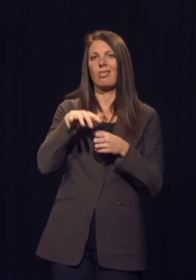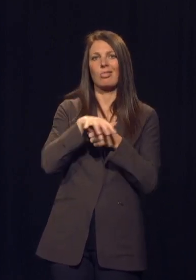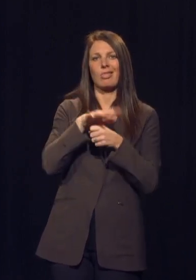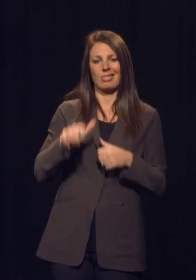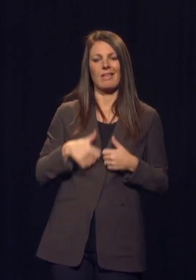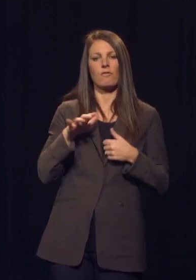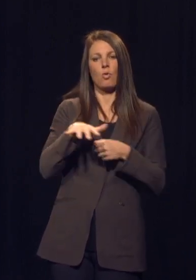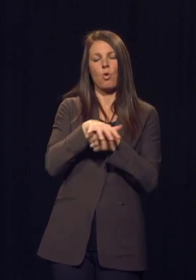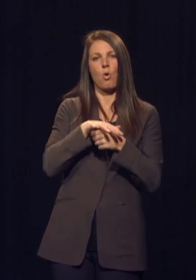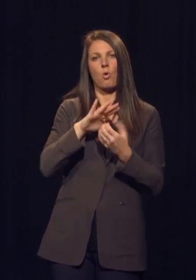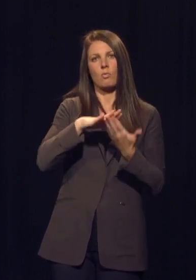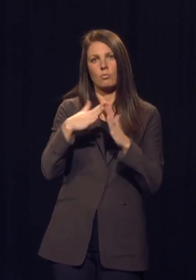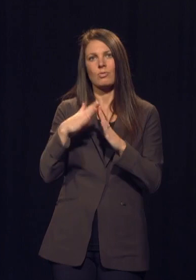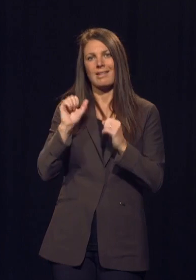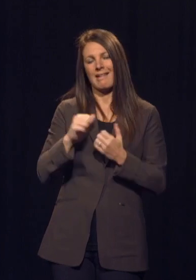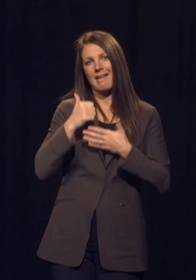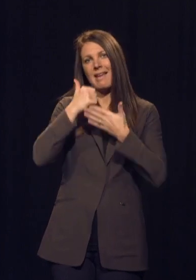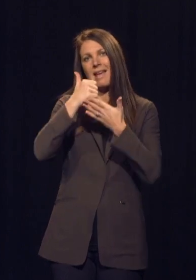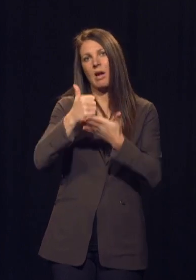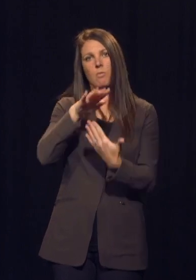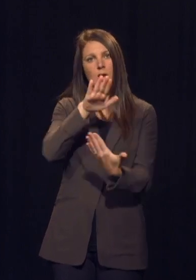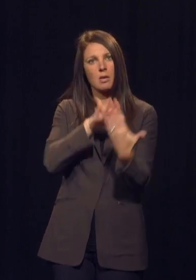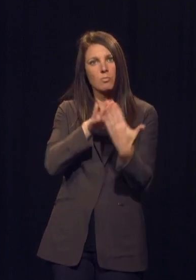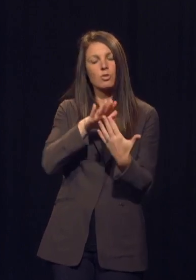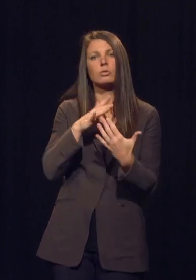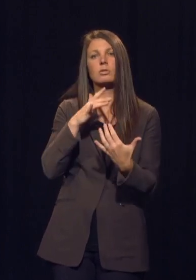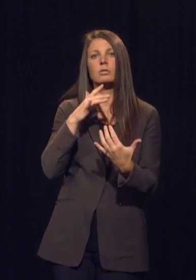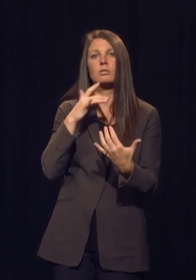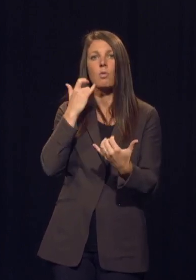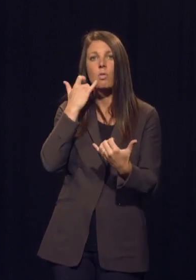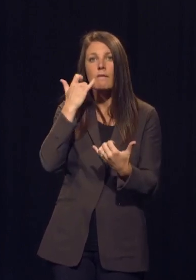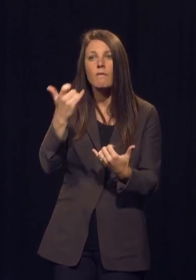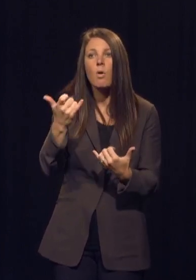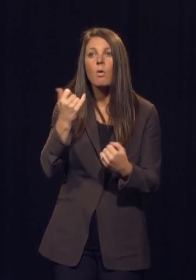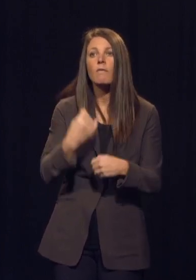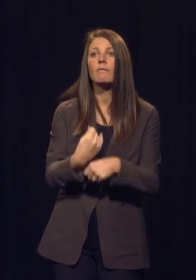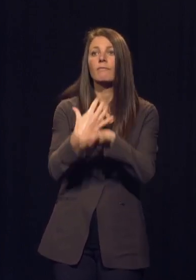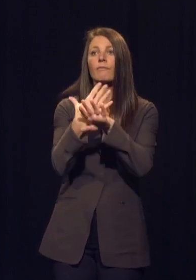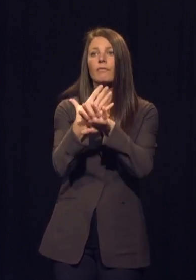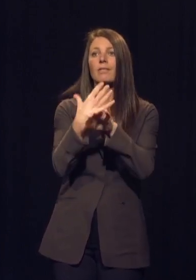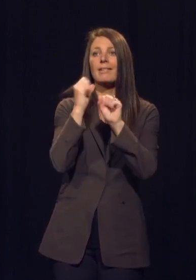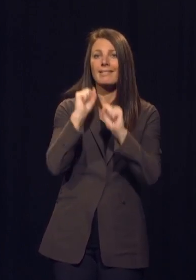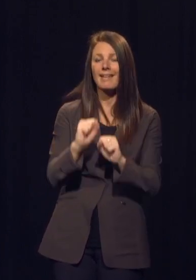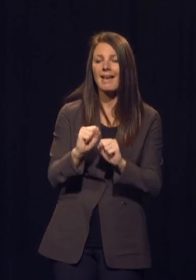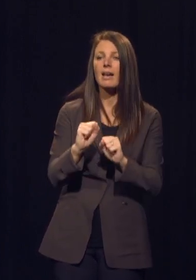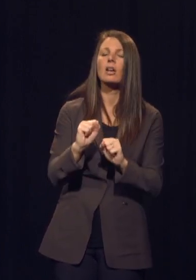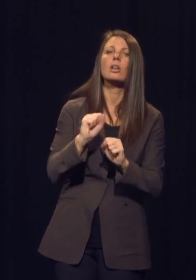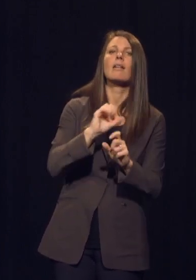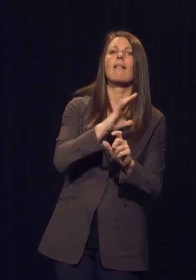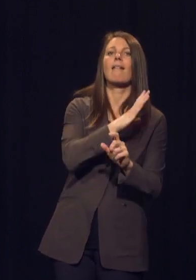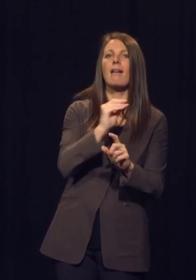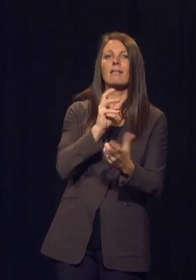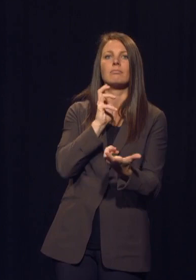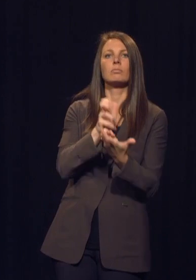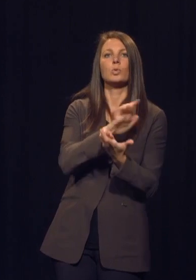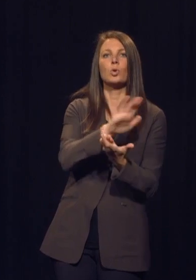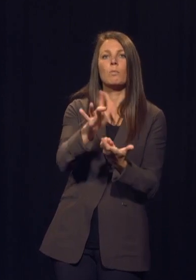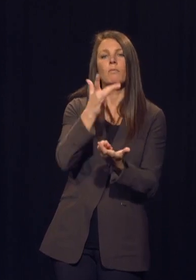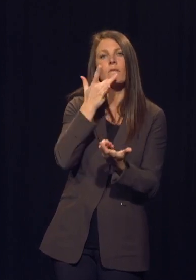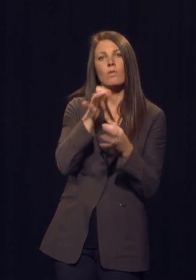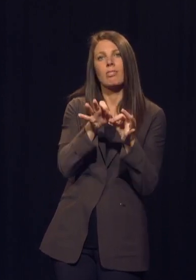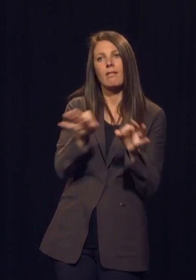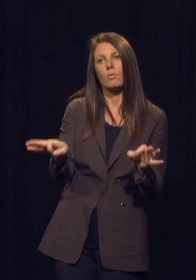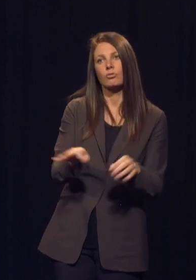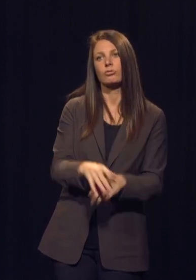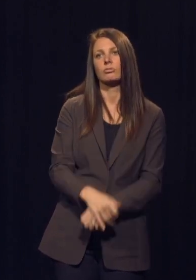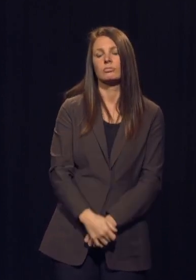community and are able to help in person, over the phone, or virtually, and in one's preferred language.